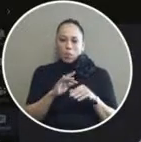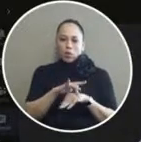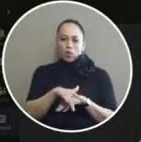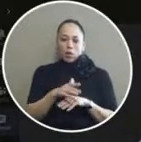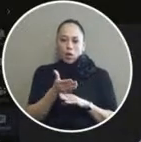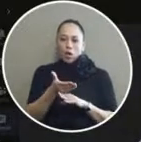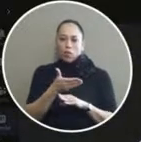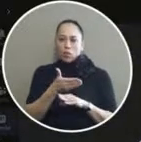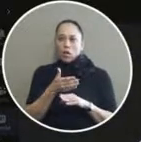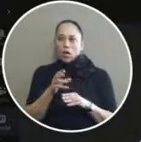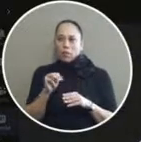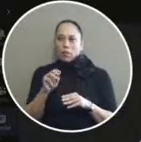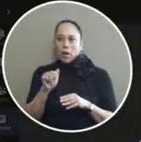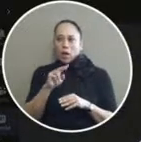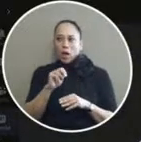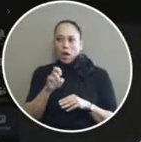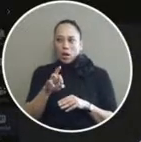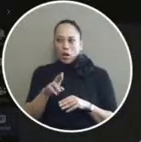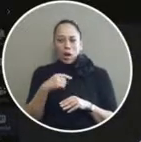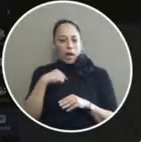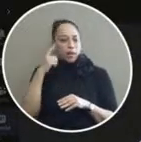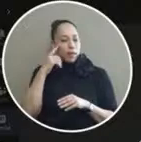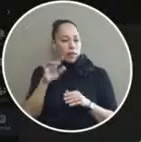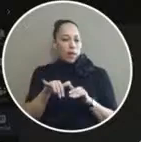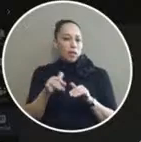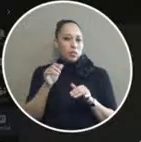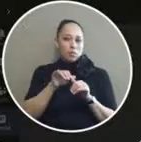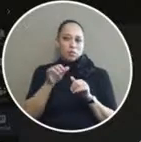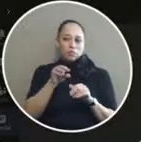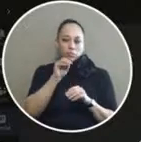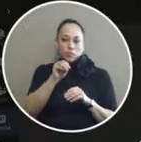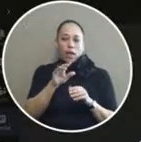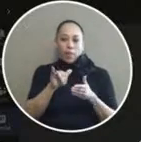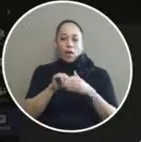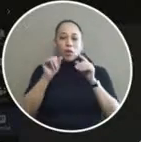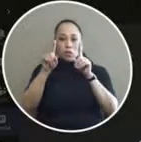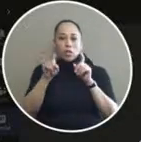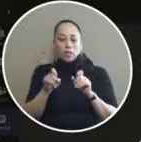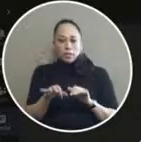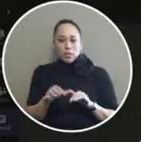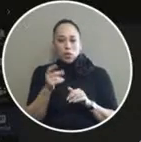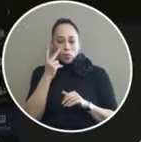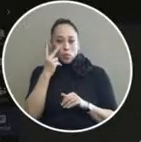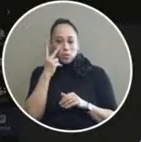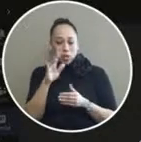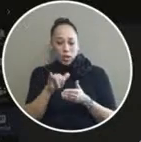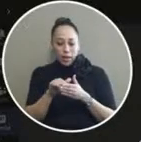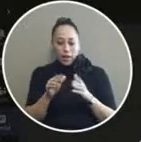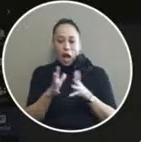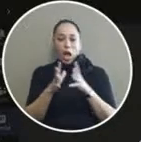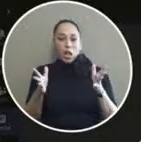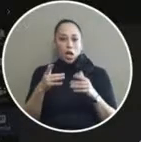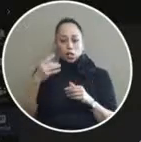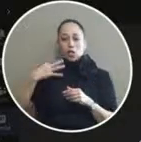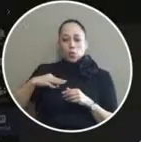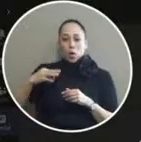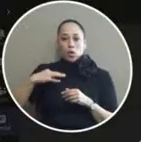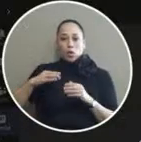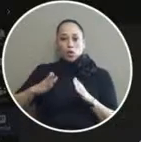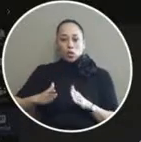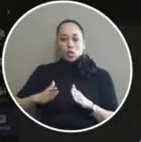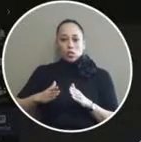the bedside manner, I think is how it was put. These test sites, if we look at the federal lane, a lot of those are volunteers. These